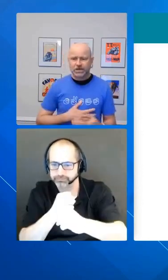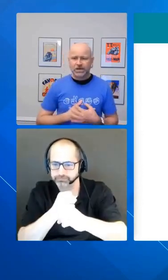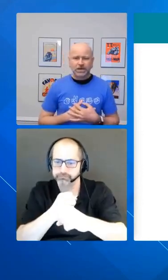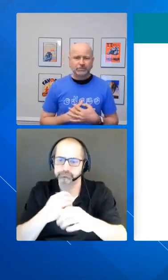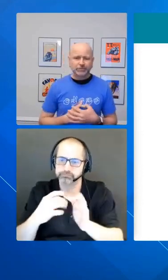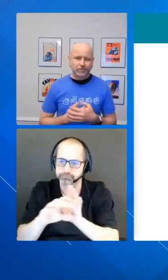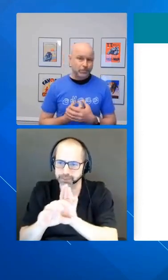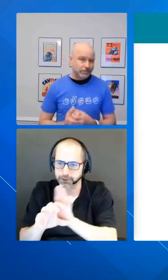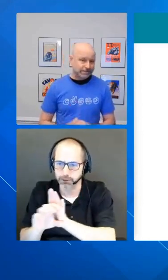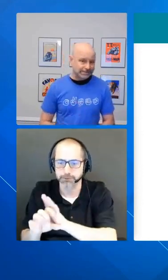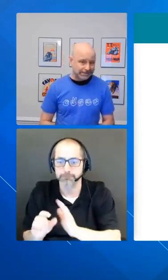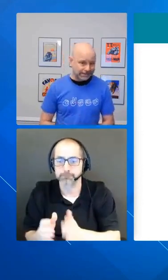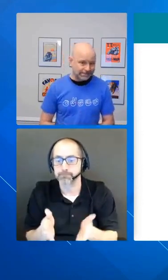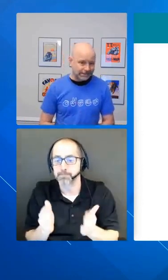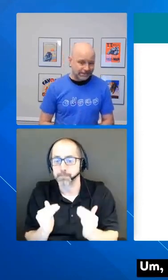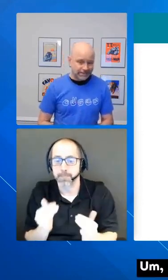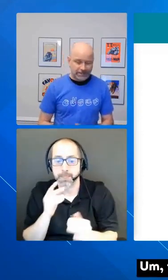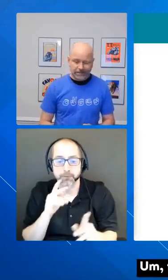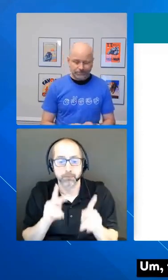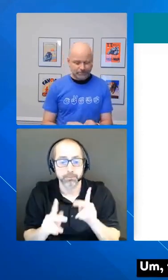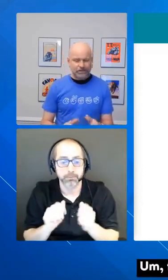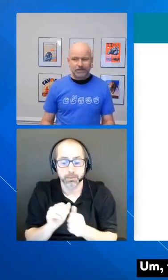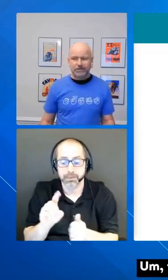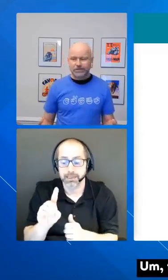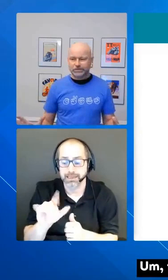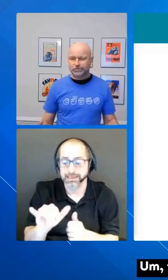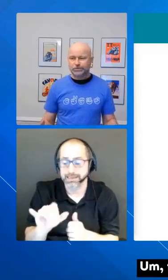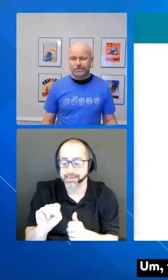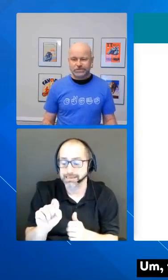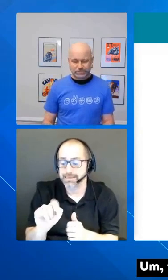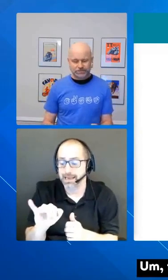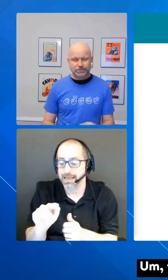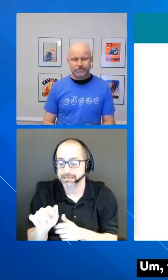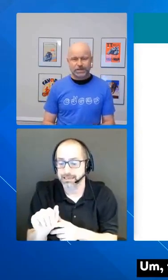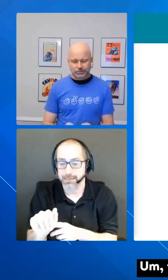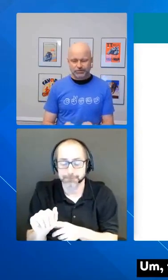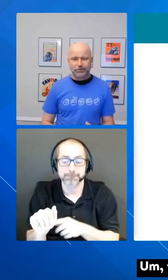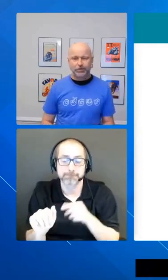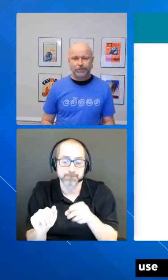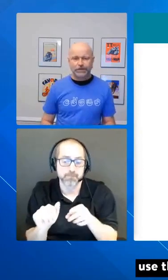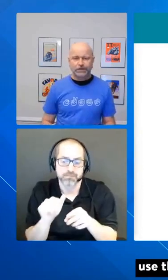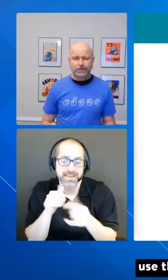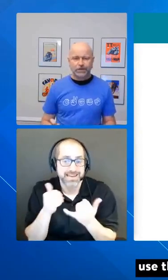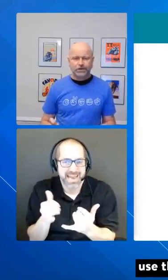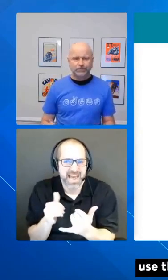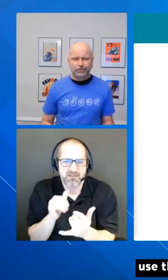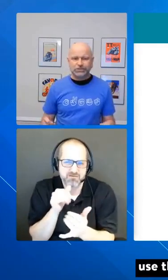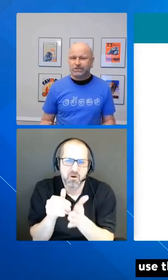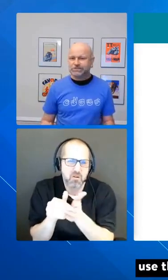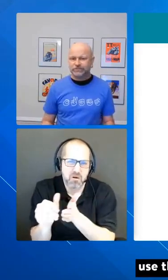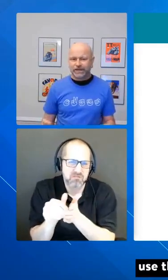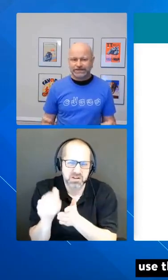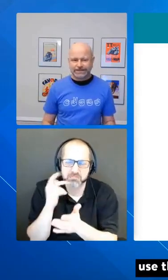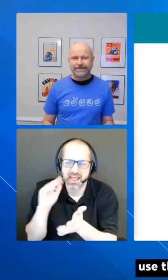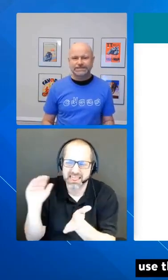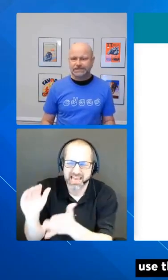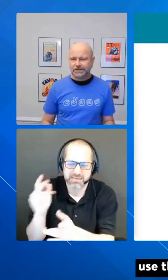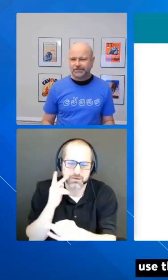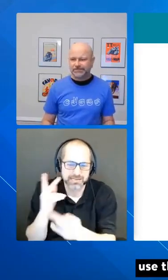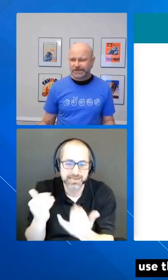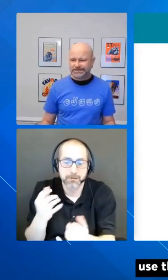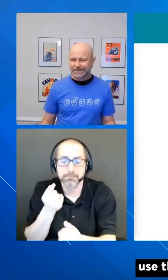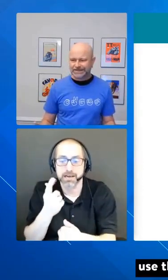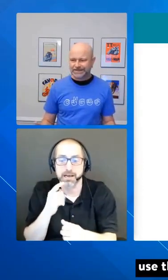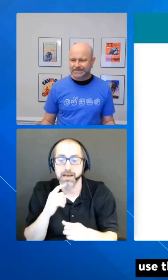Excuse me. For people with dyslexia, luckily we don't use this as much now also, but avoid justified